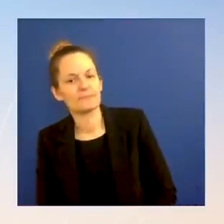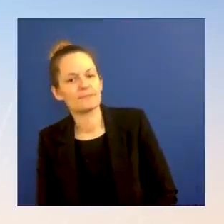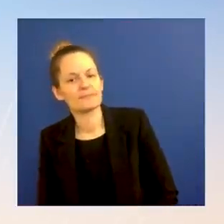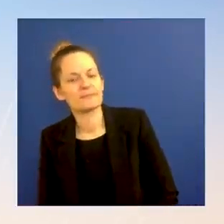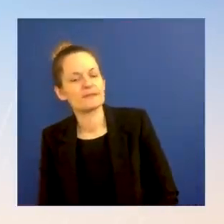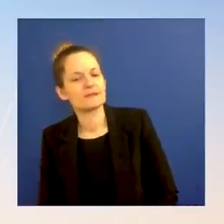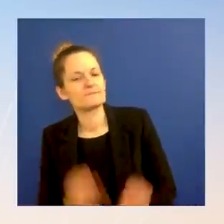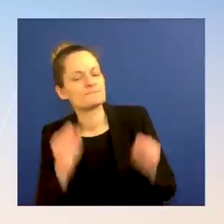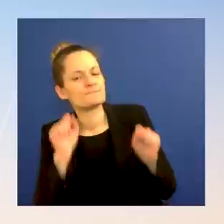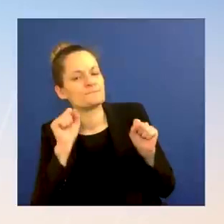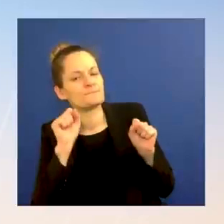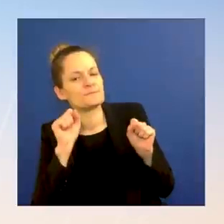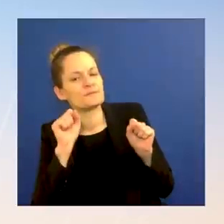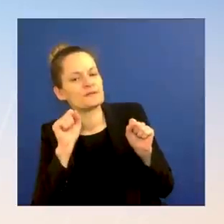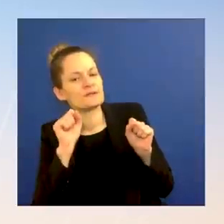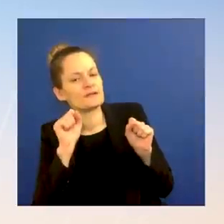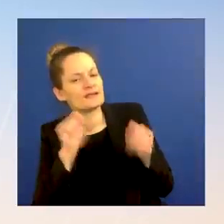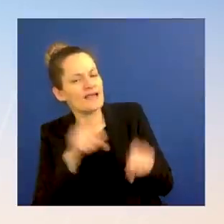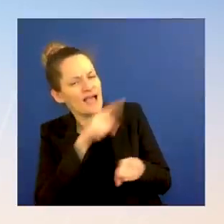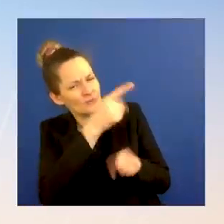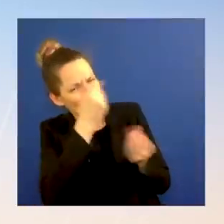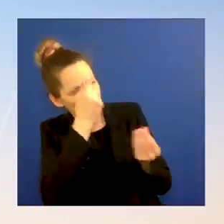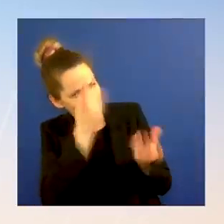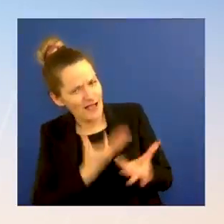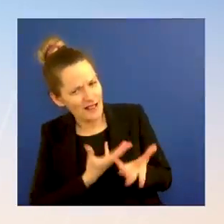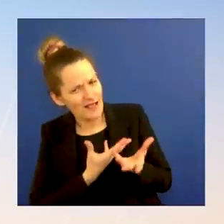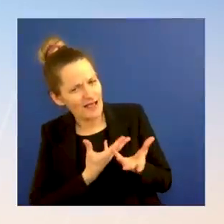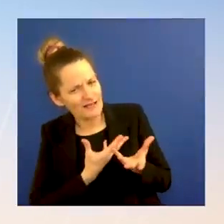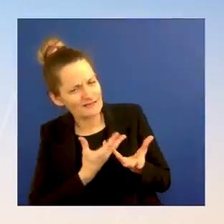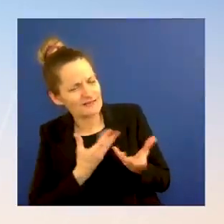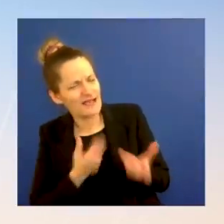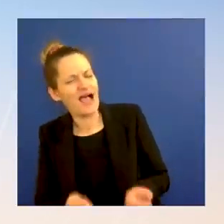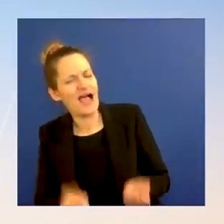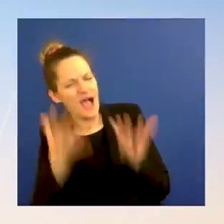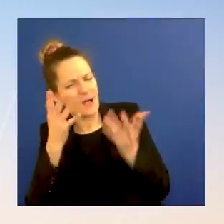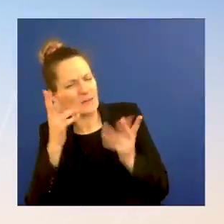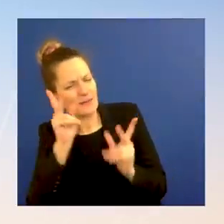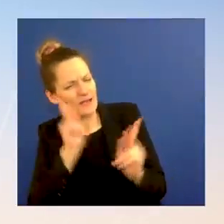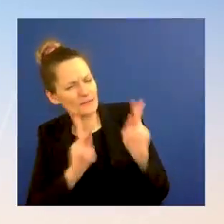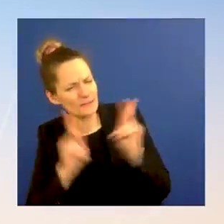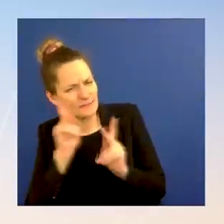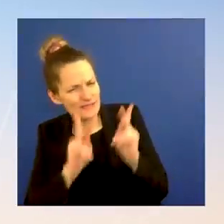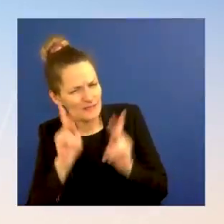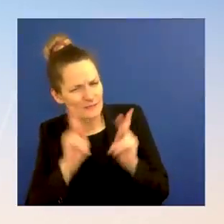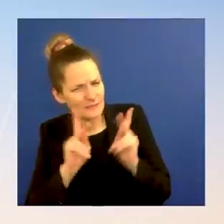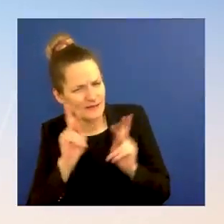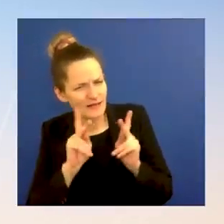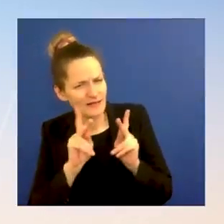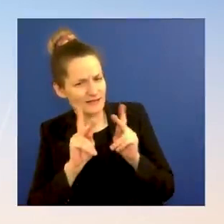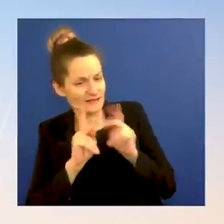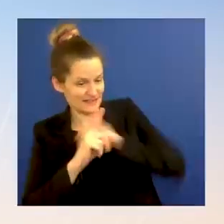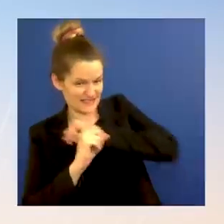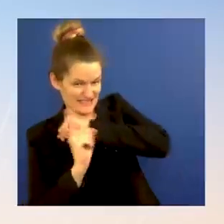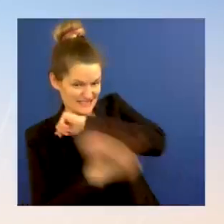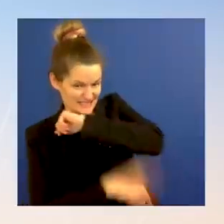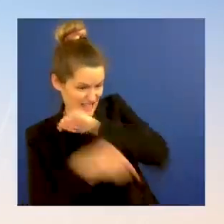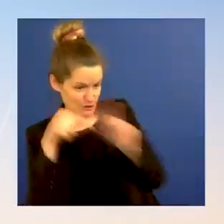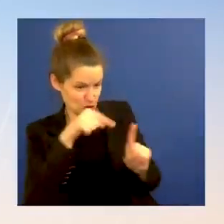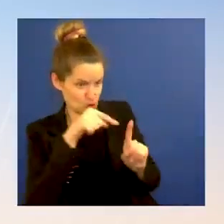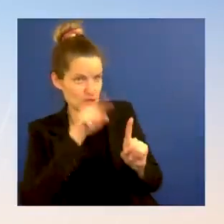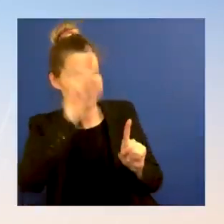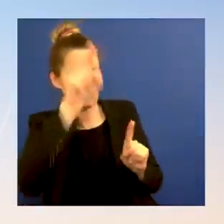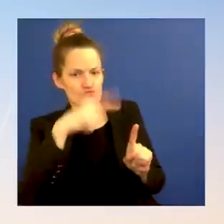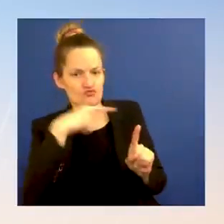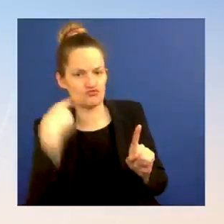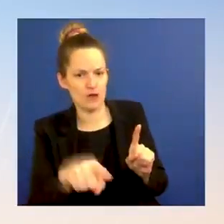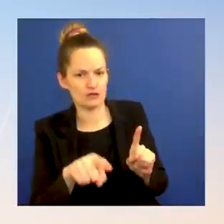the United States and how it compares to the European Union, where altogether 680 people and 53 entities